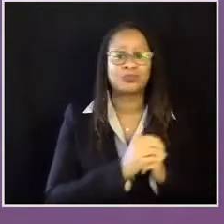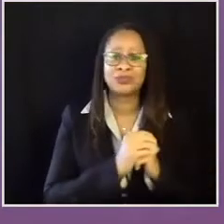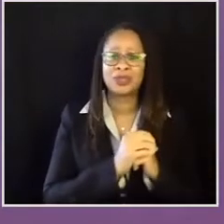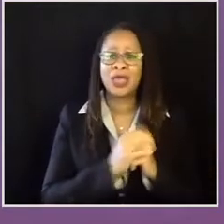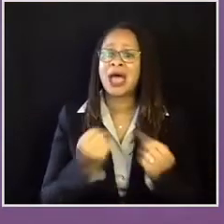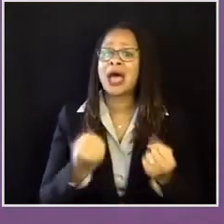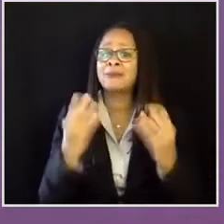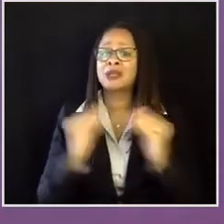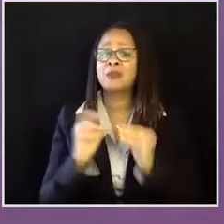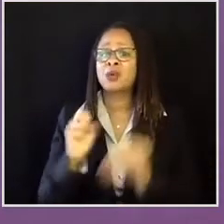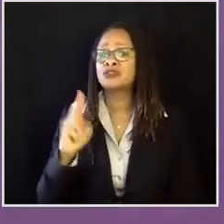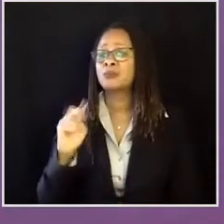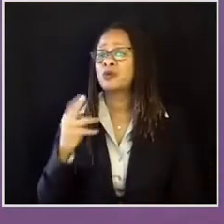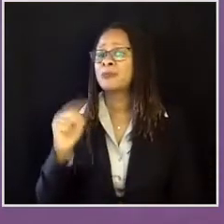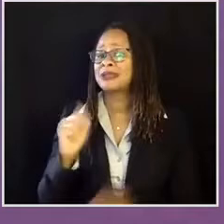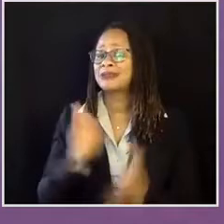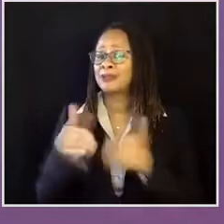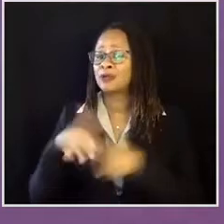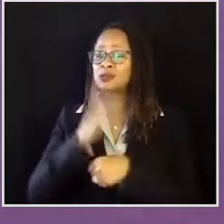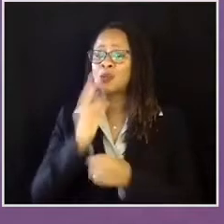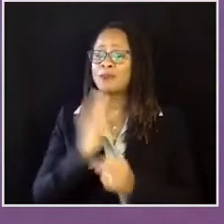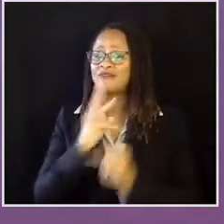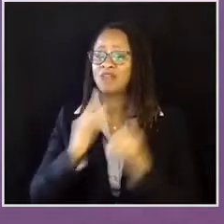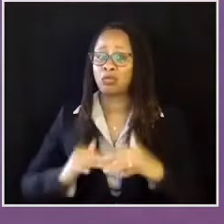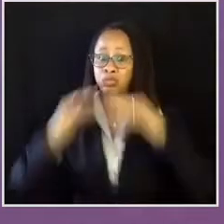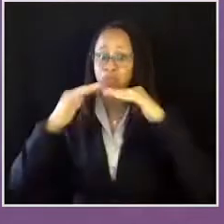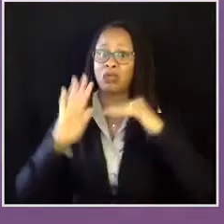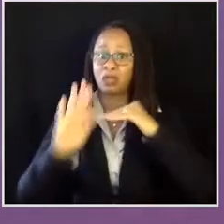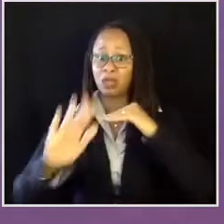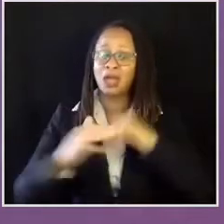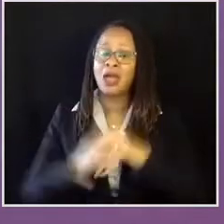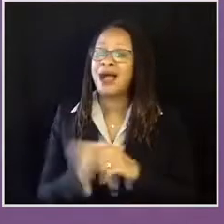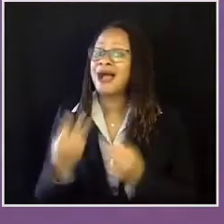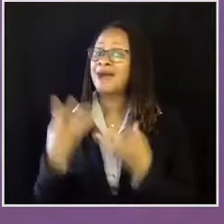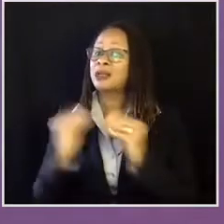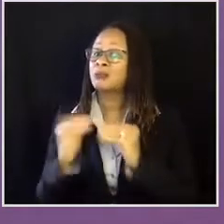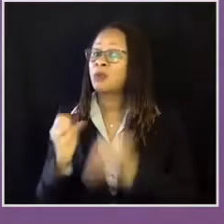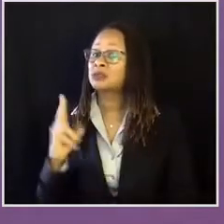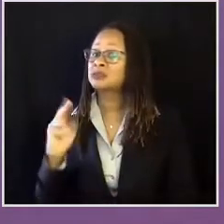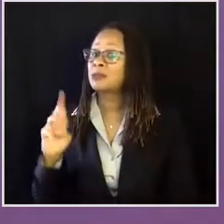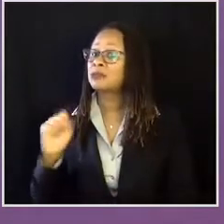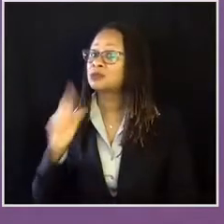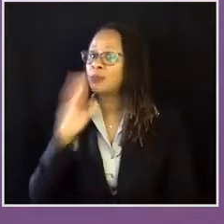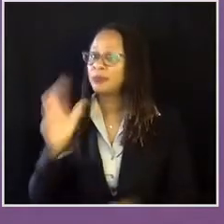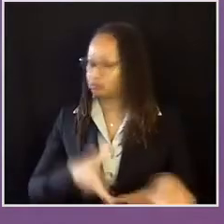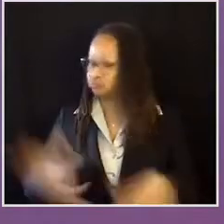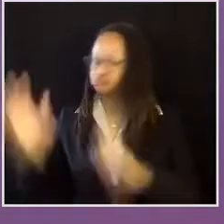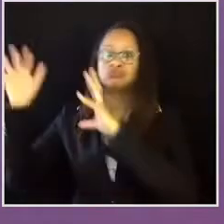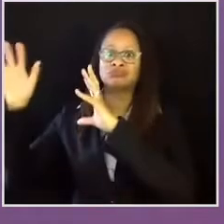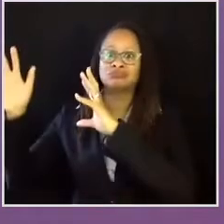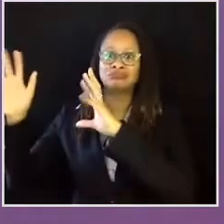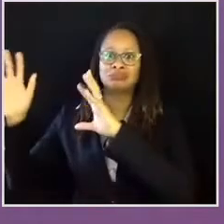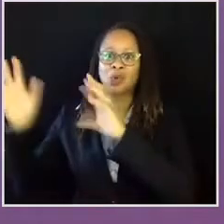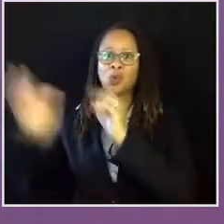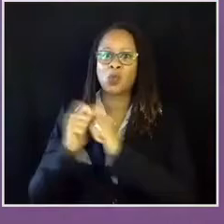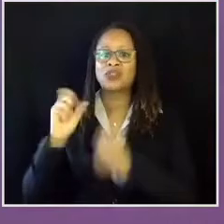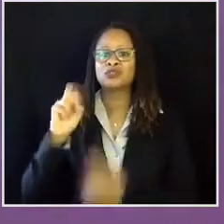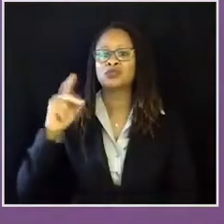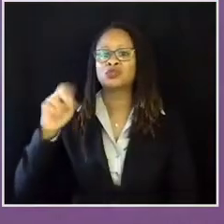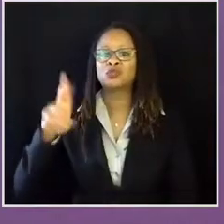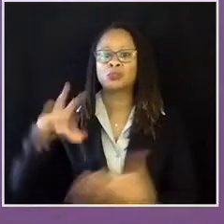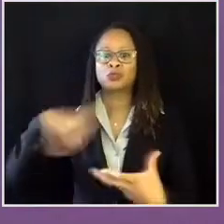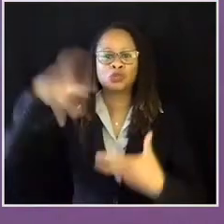neighborhoods will have been flooded out? How many suburbs will have been blown away in superstorms?